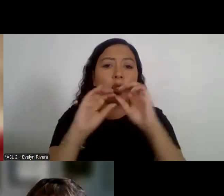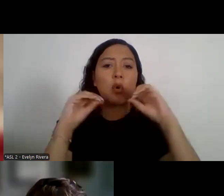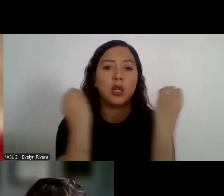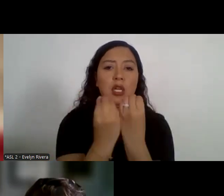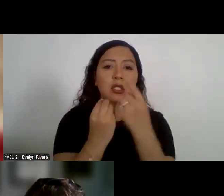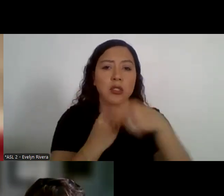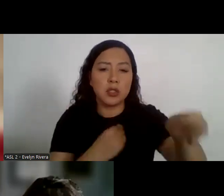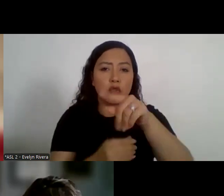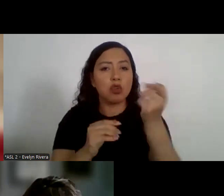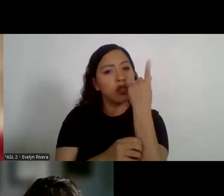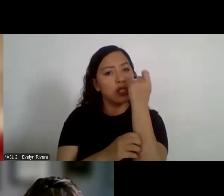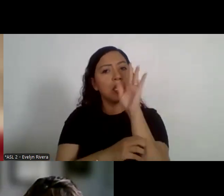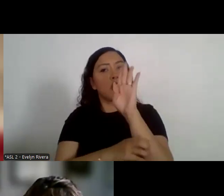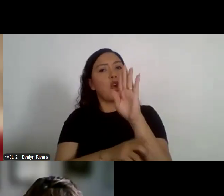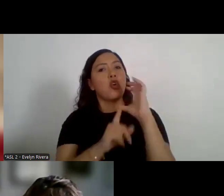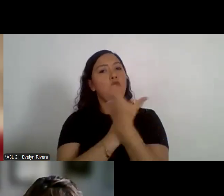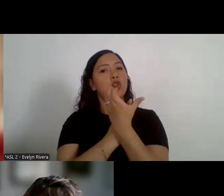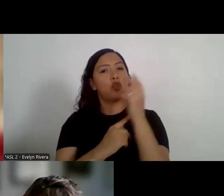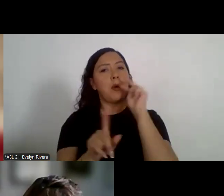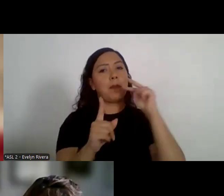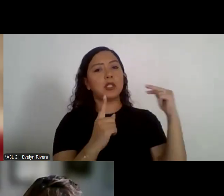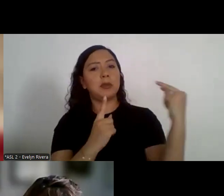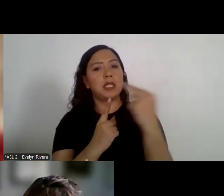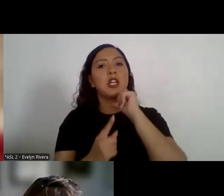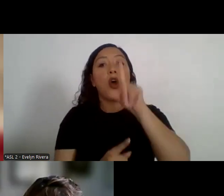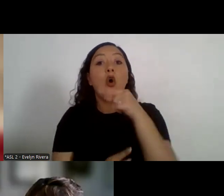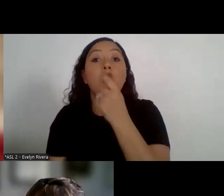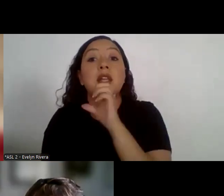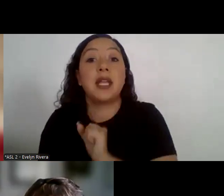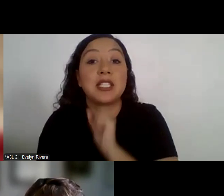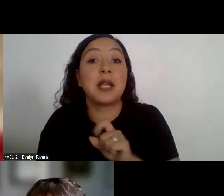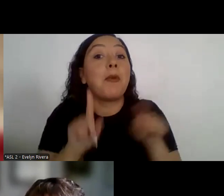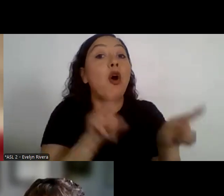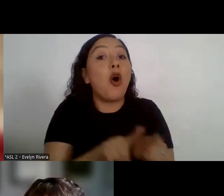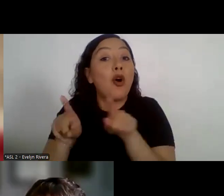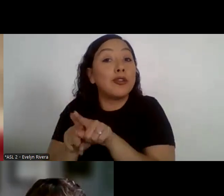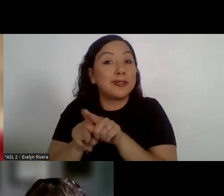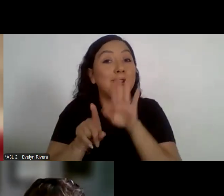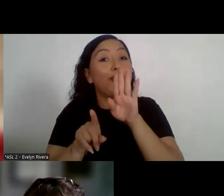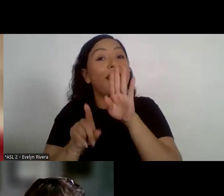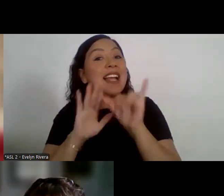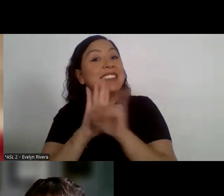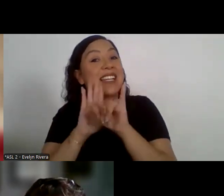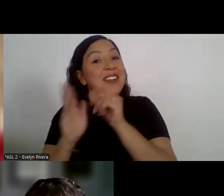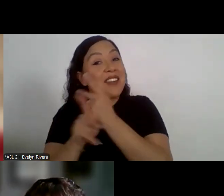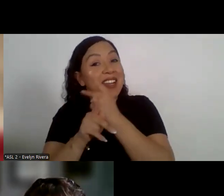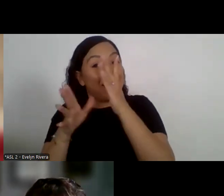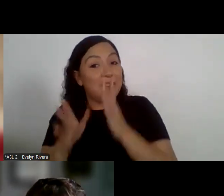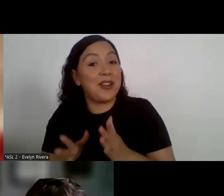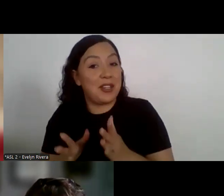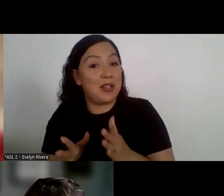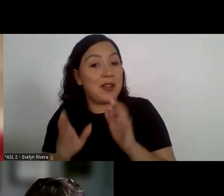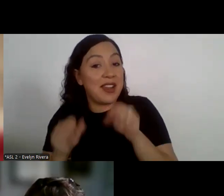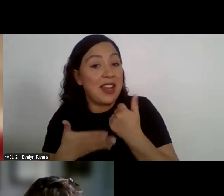cultural perspectives, not only in aging, but also identifying caregivers that would help from